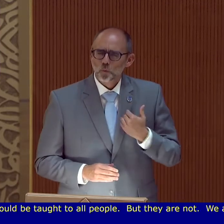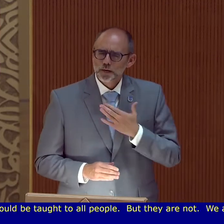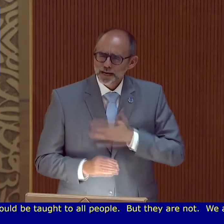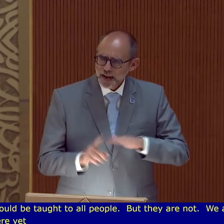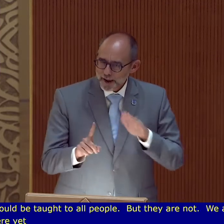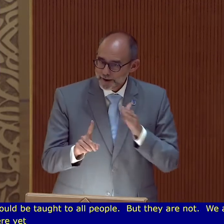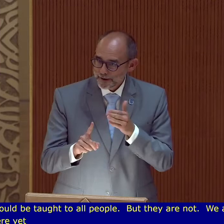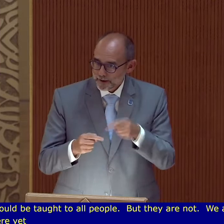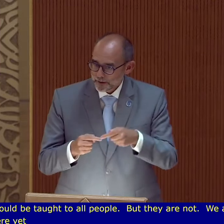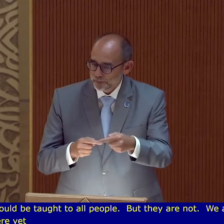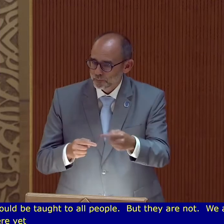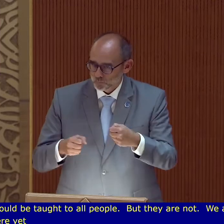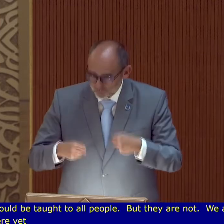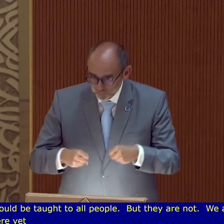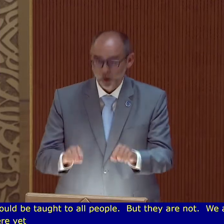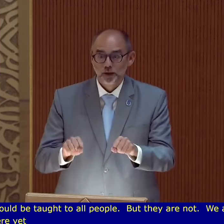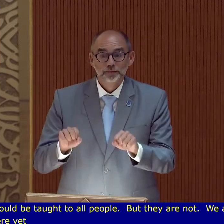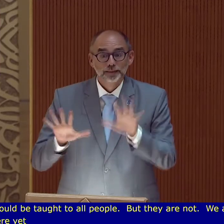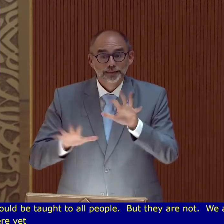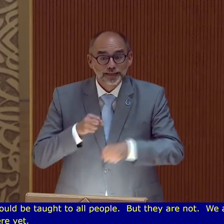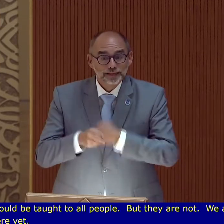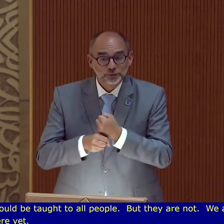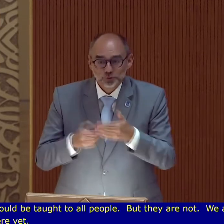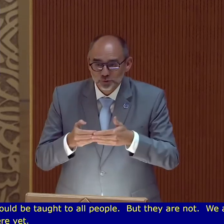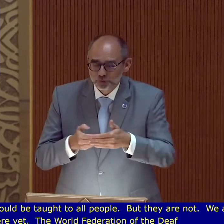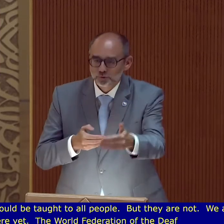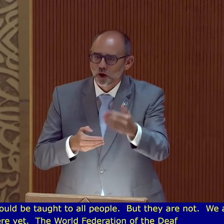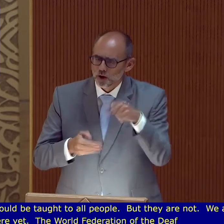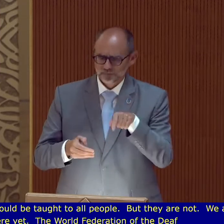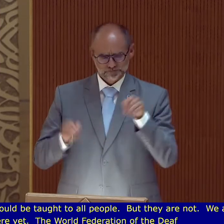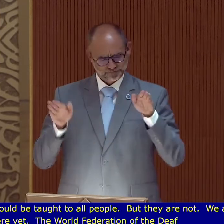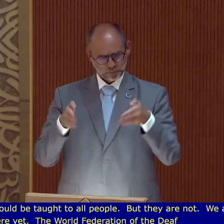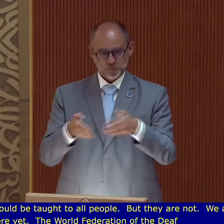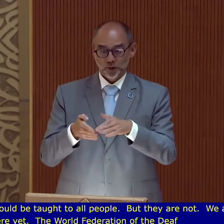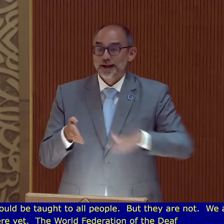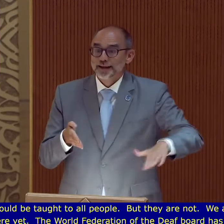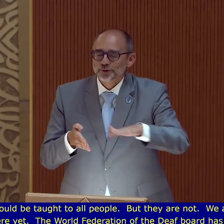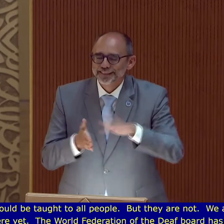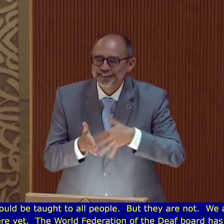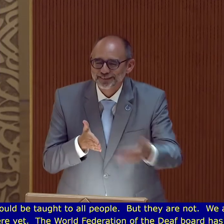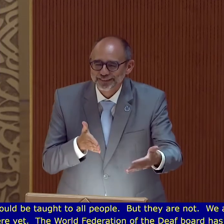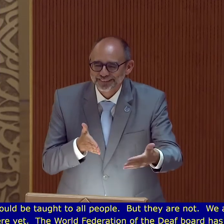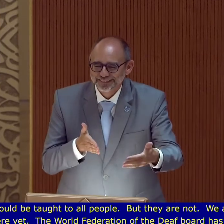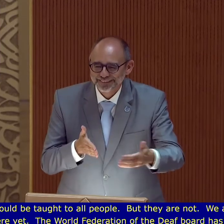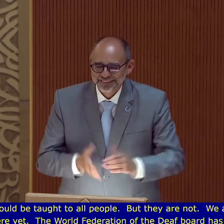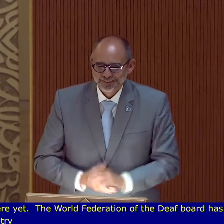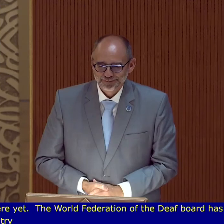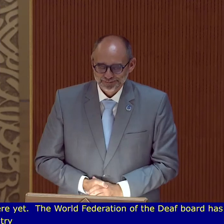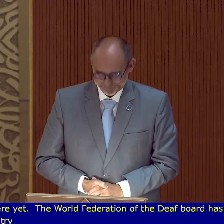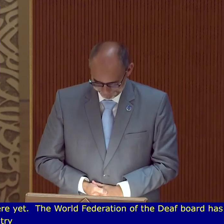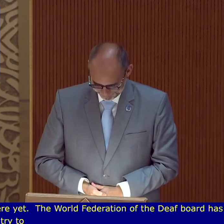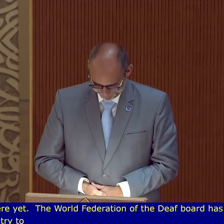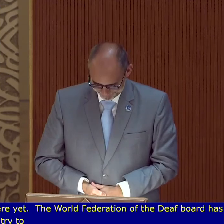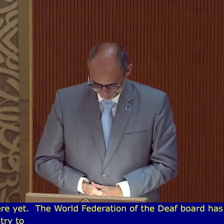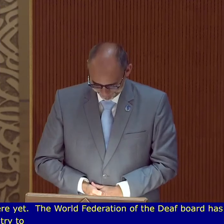The World Federation of the Deaf Board has an aim to try to celebrate a decade of focus on national sign